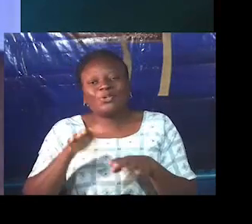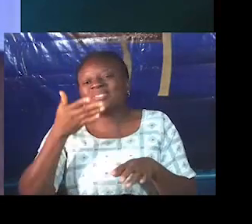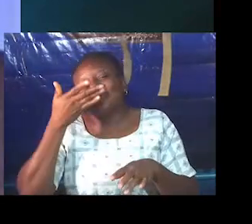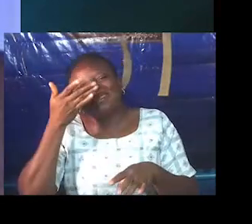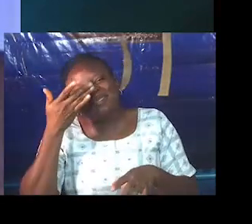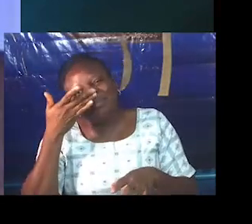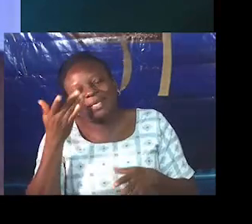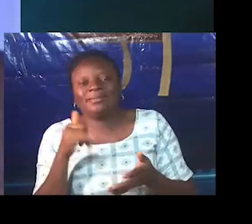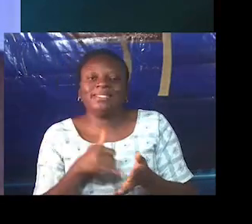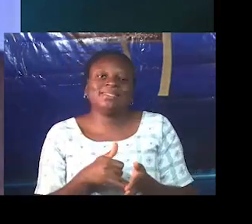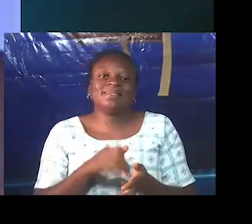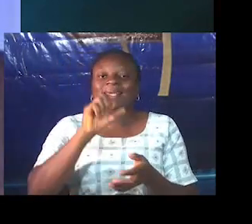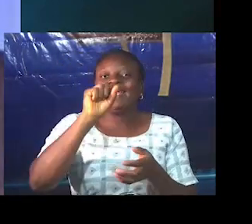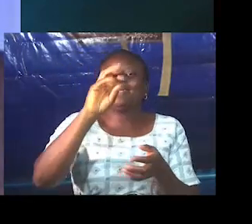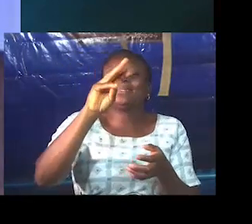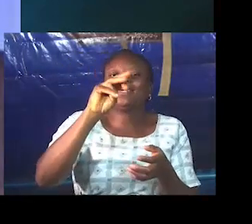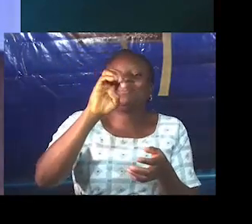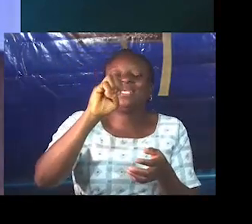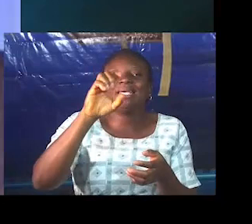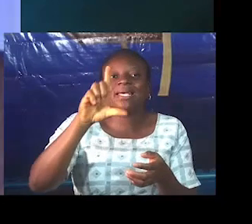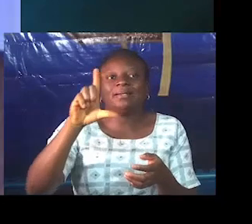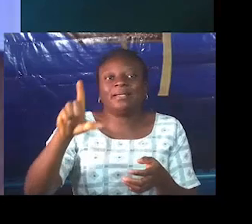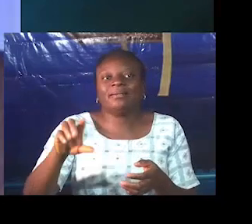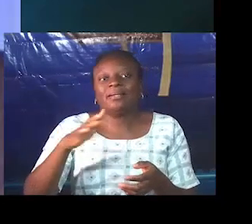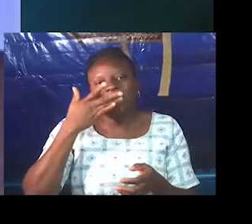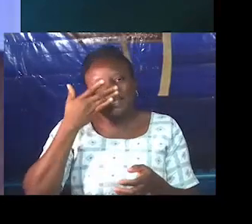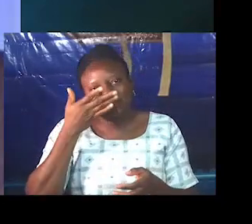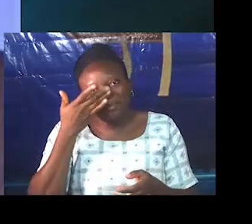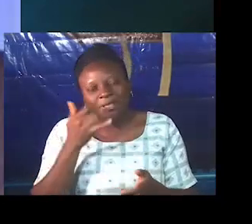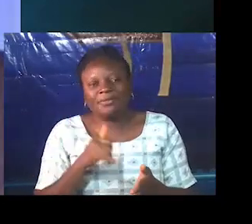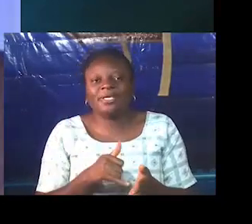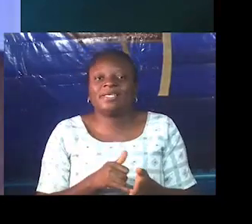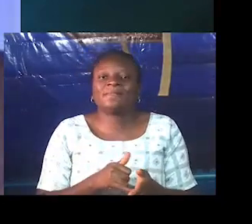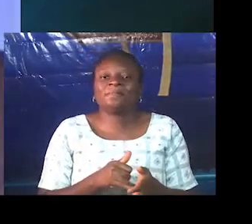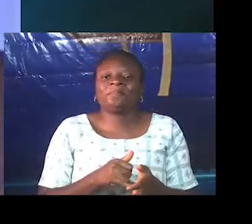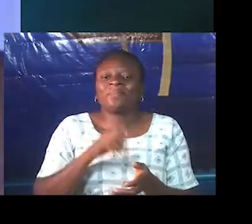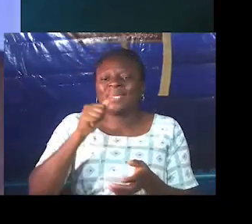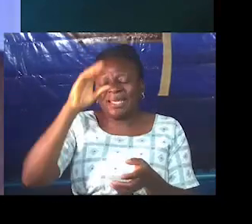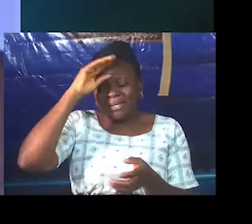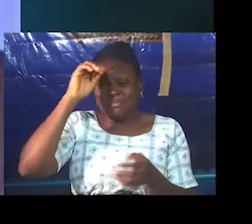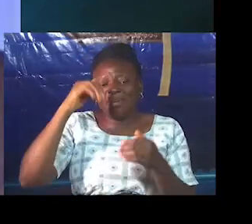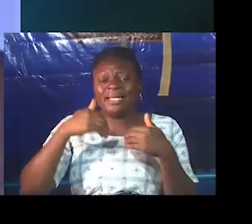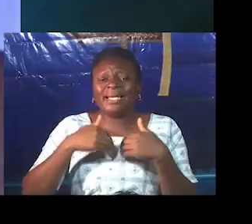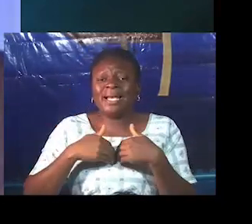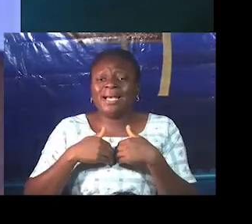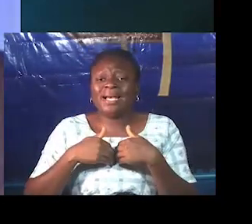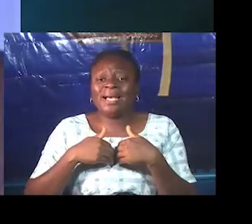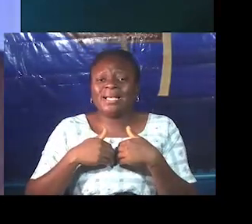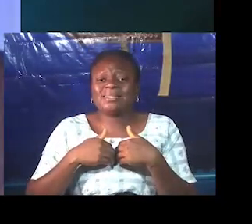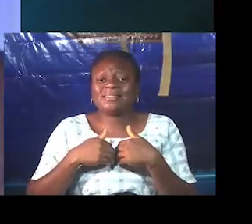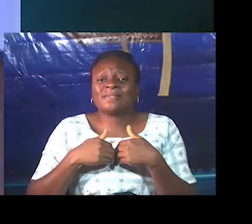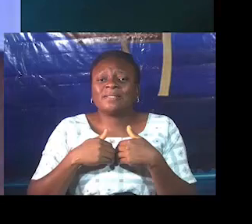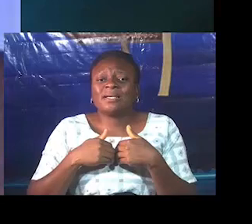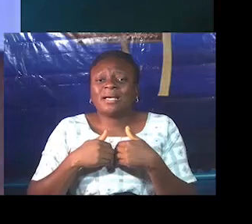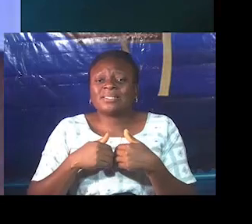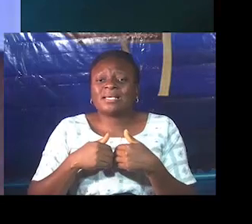devil. Are you hearing me? A man has left his wife has traveled, and you